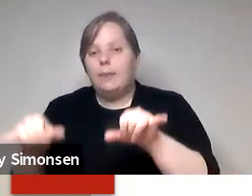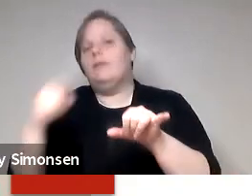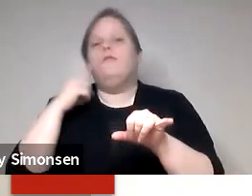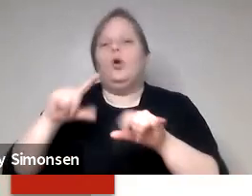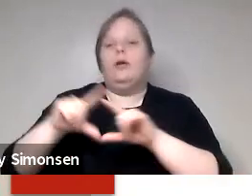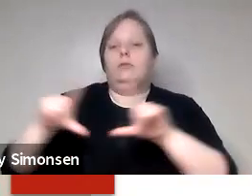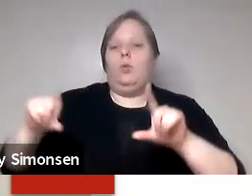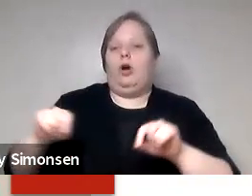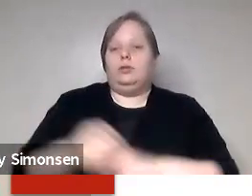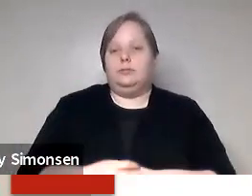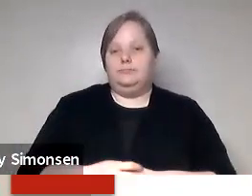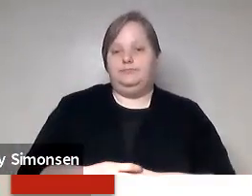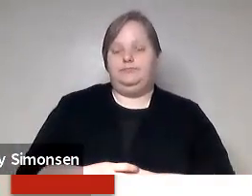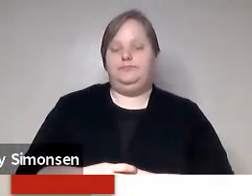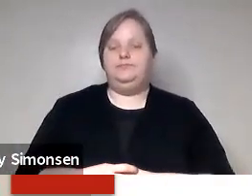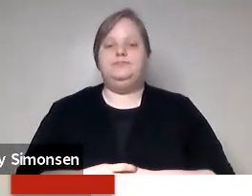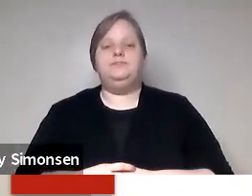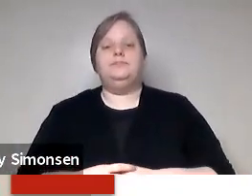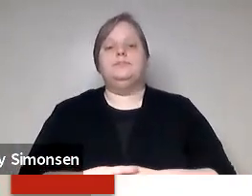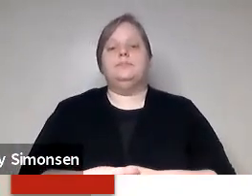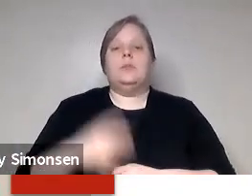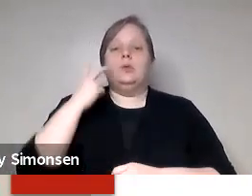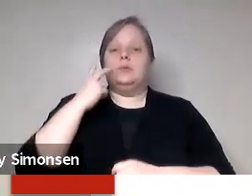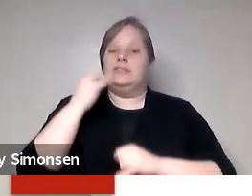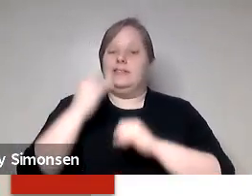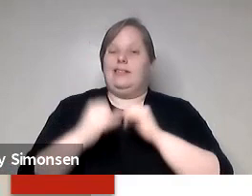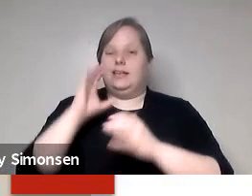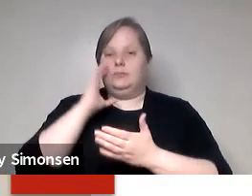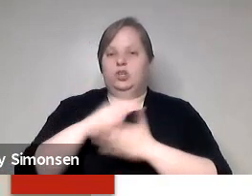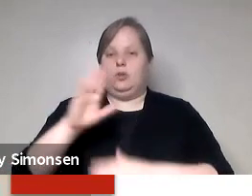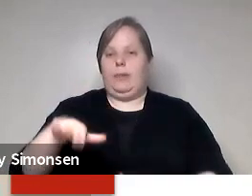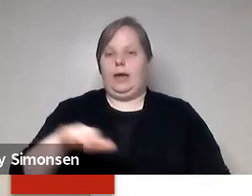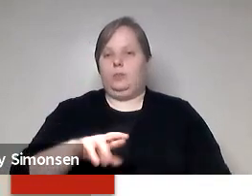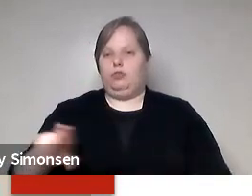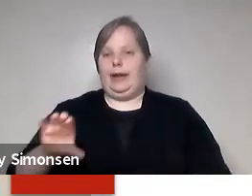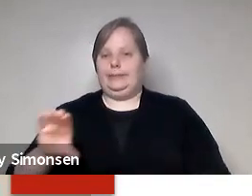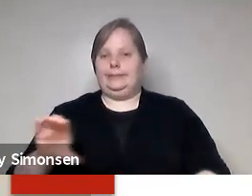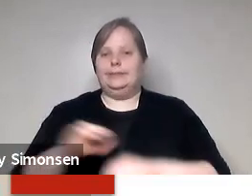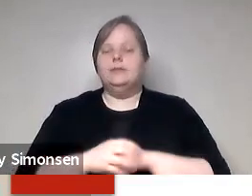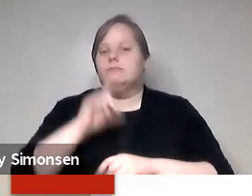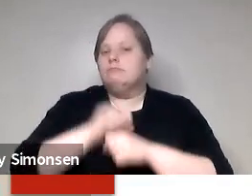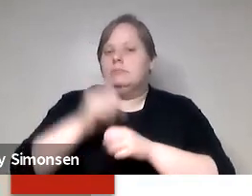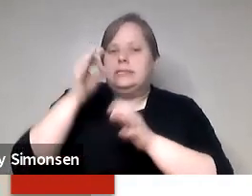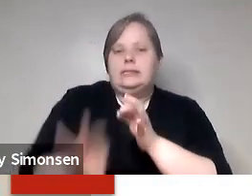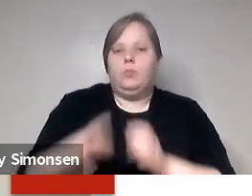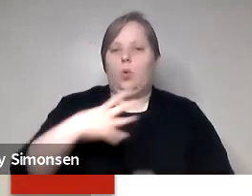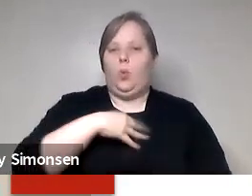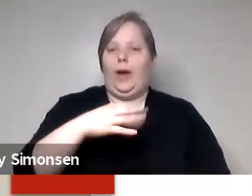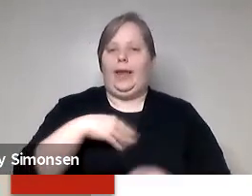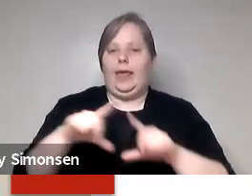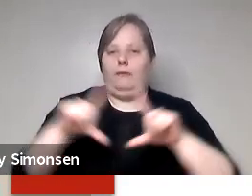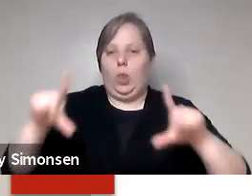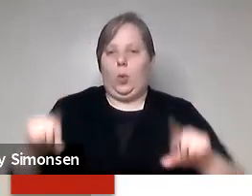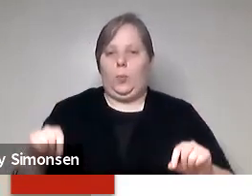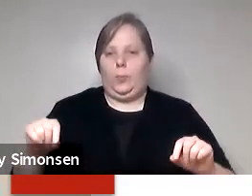note cards. As you can see on the last picture on this page, I have a simple white envelope. I keep all